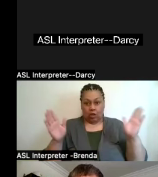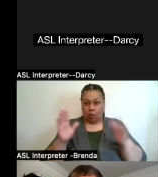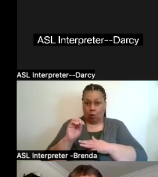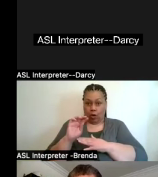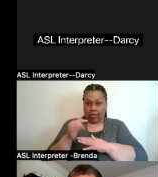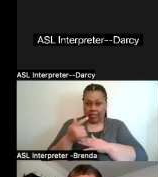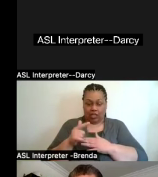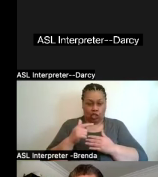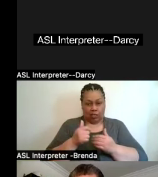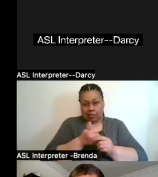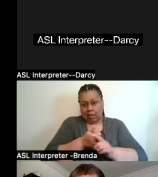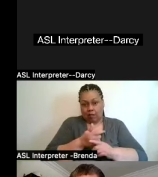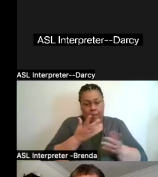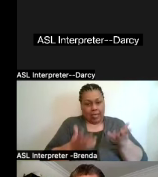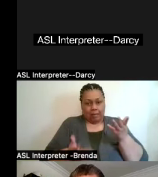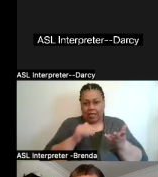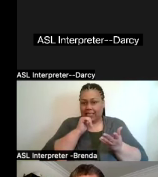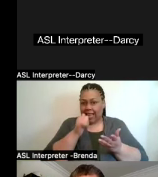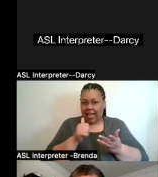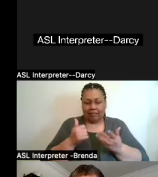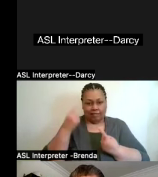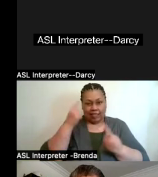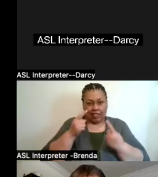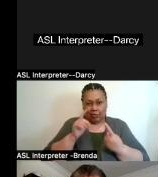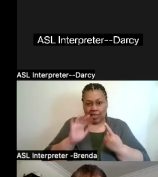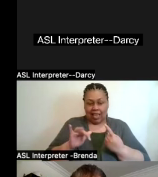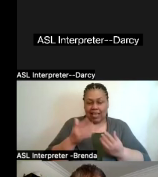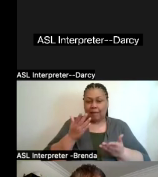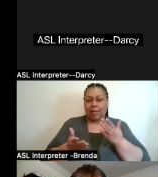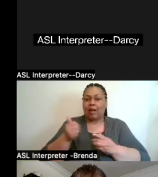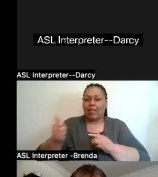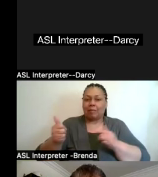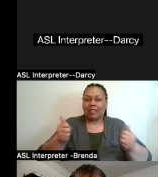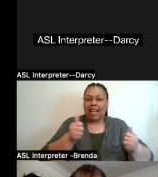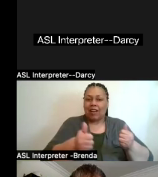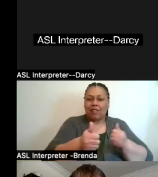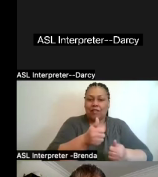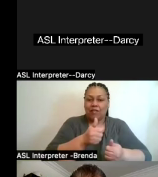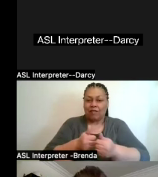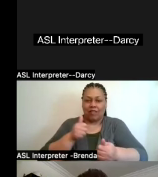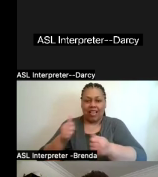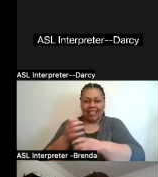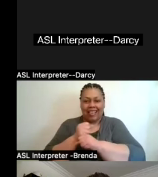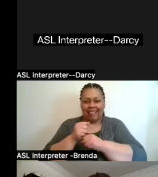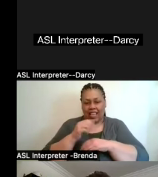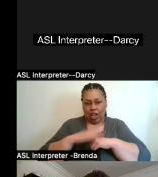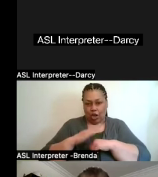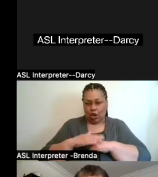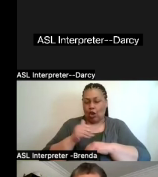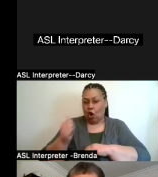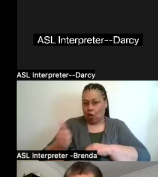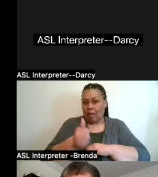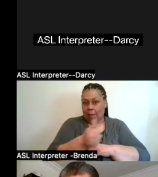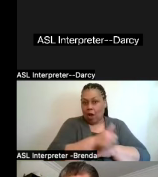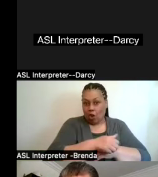isn't factoring that in, that people might self alert, get the alert there on their own and start to, drop their foot on